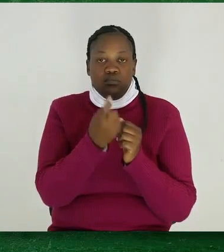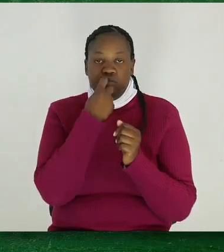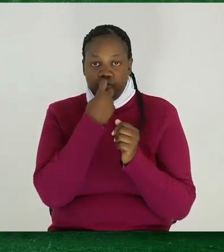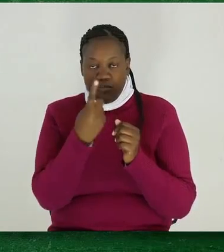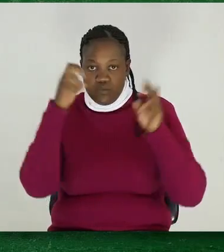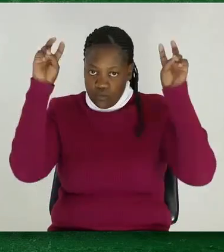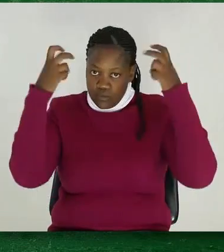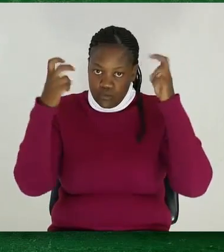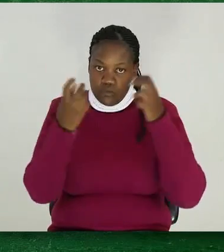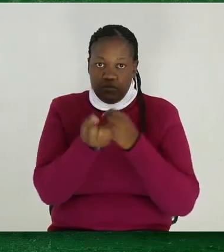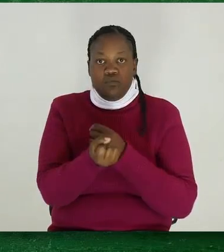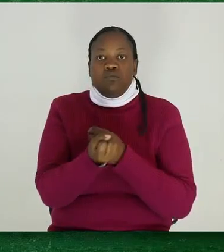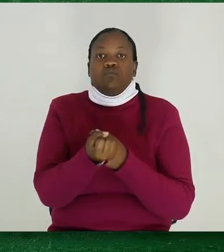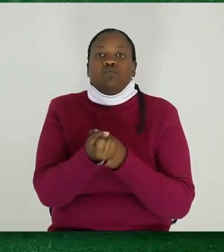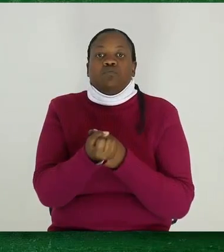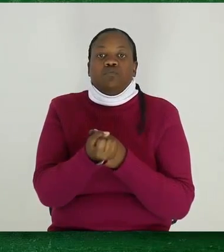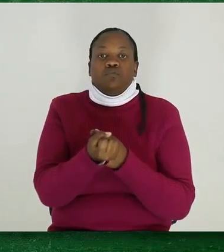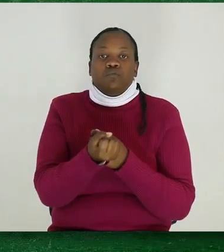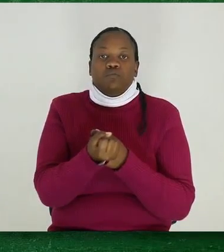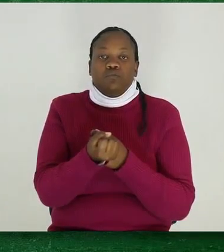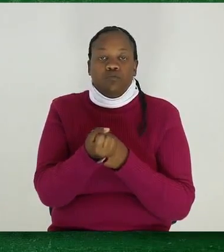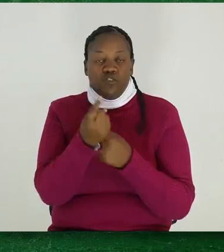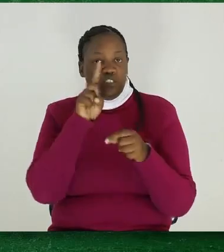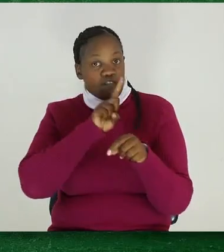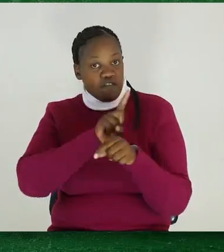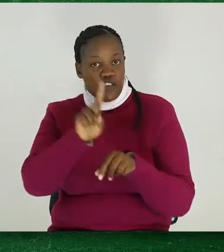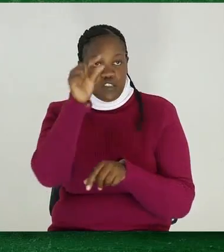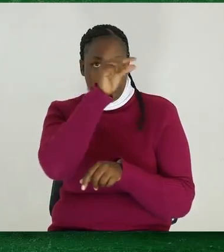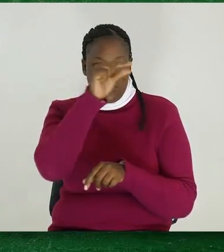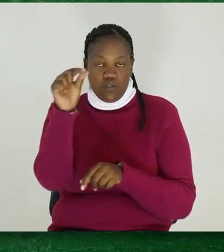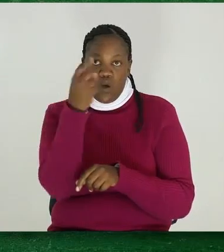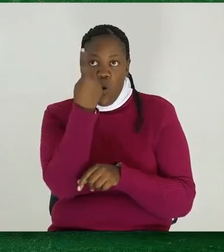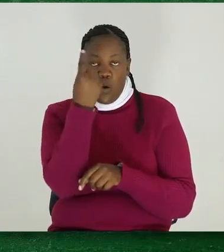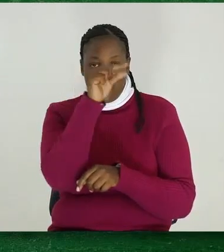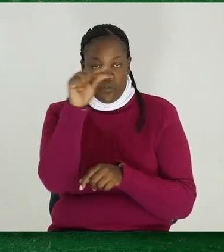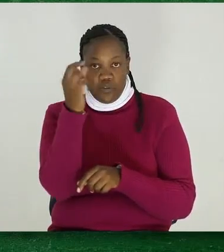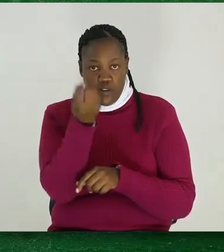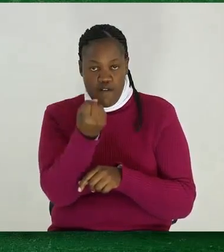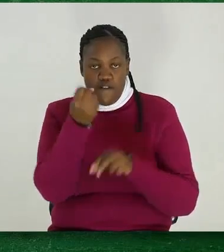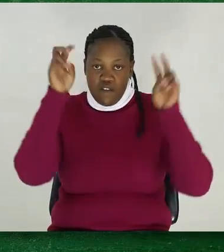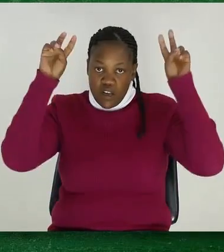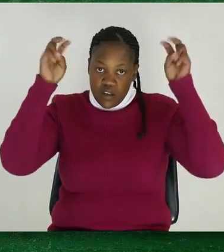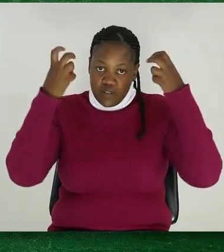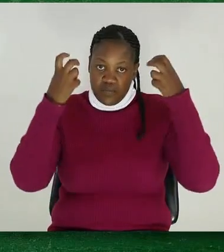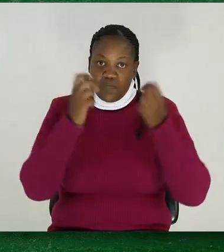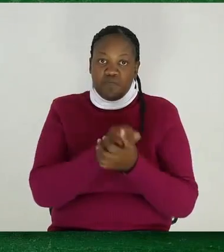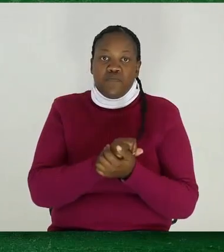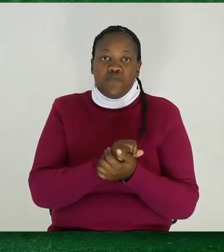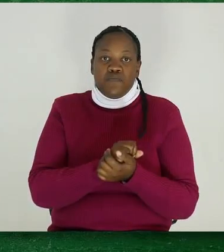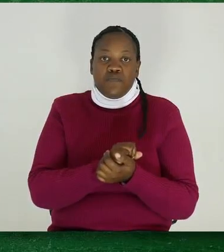tornado. The second line consists of 2 words describing the theme. The tornado is a terrifying